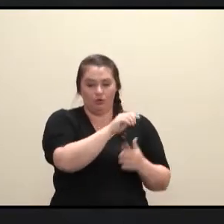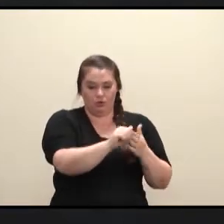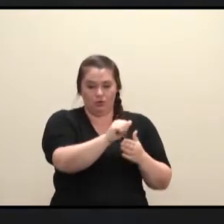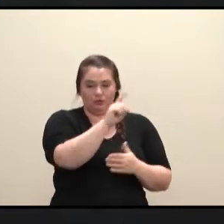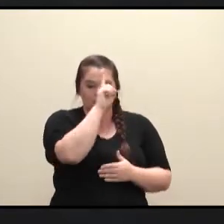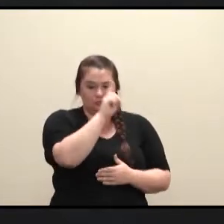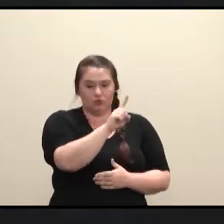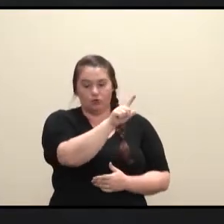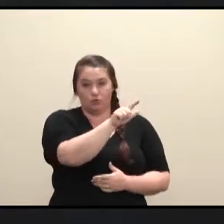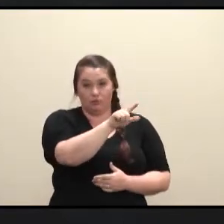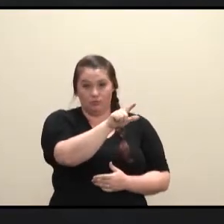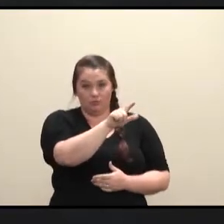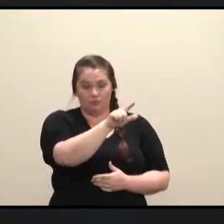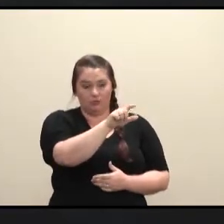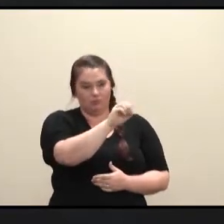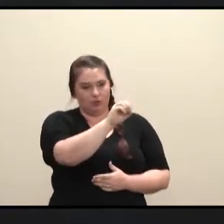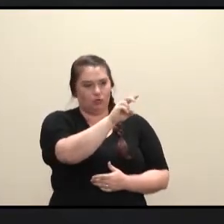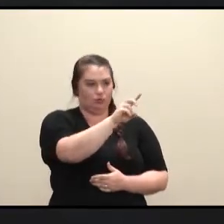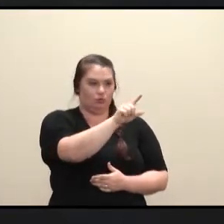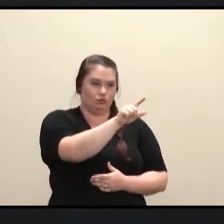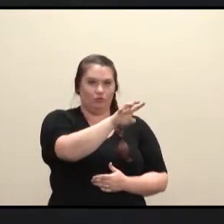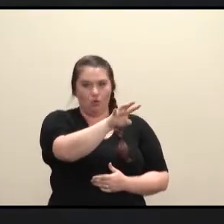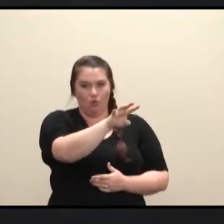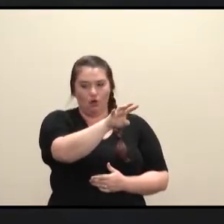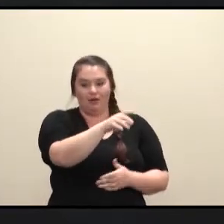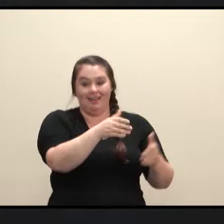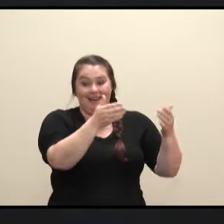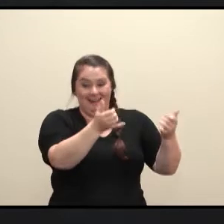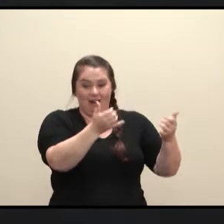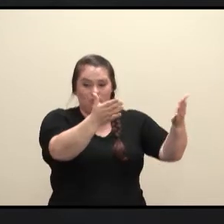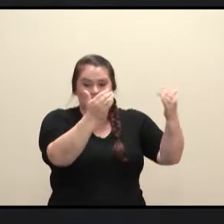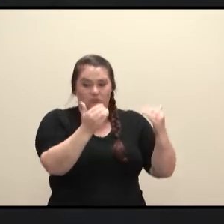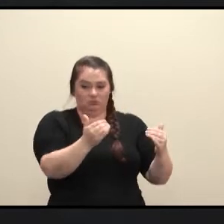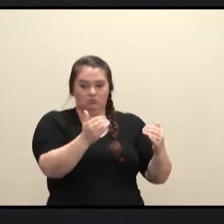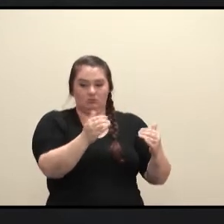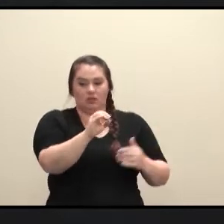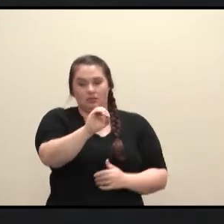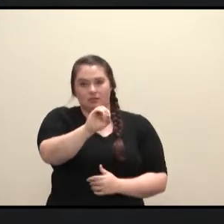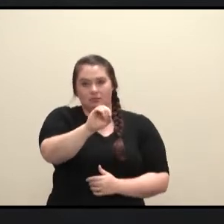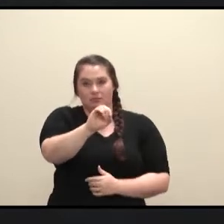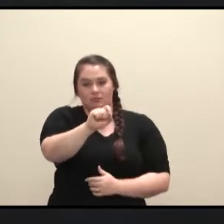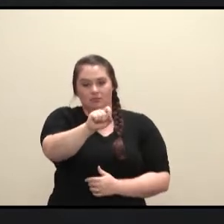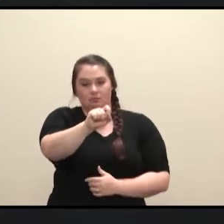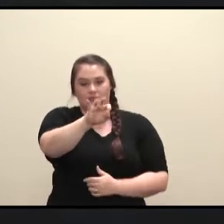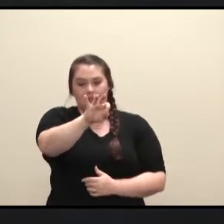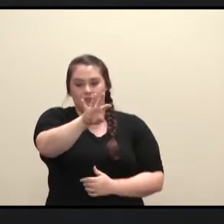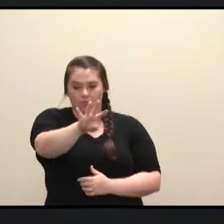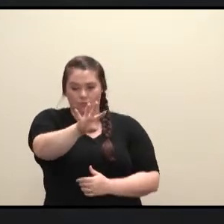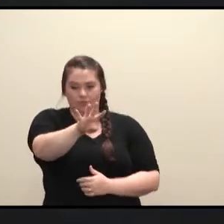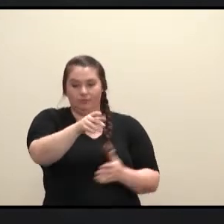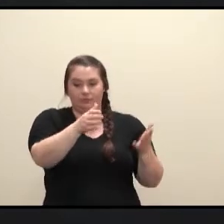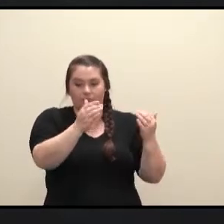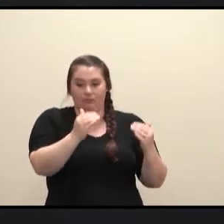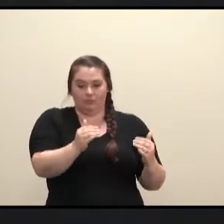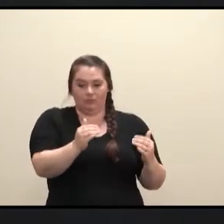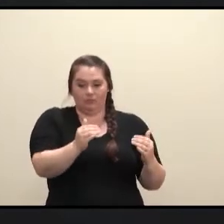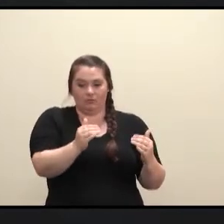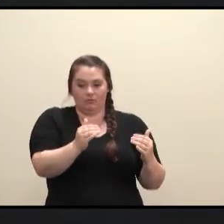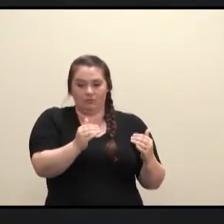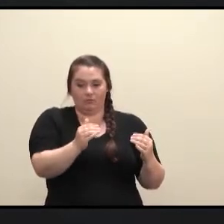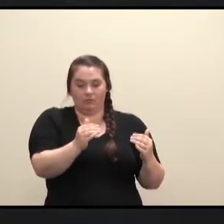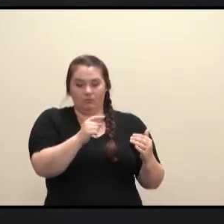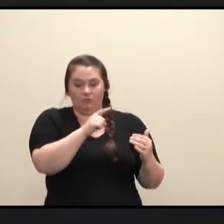It's going to be the 94.29. Our interest and sinking rate was 22.024, and it's going to